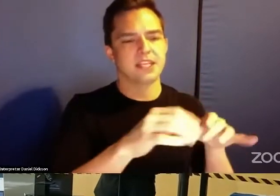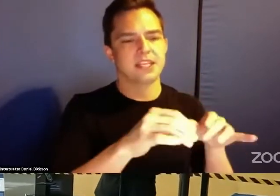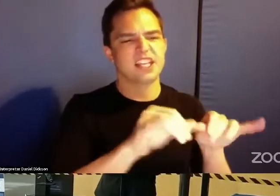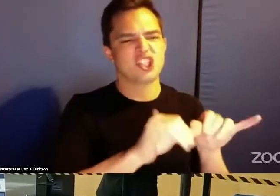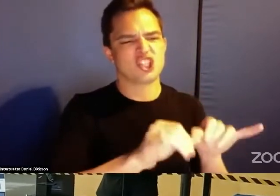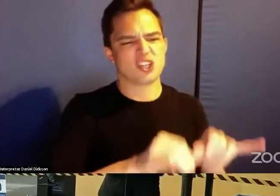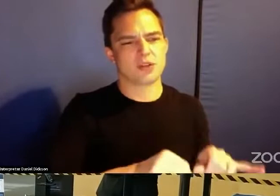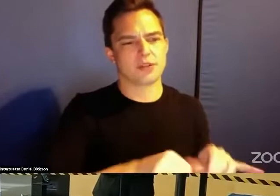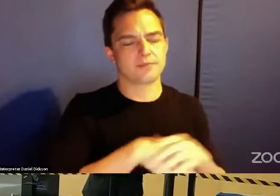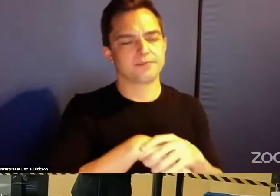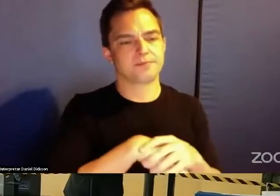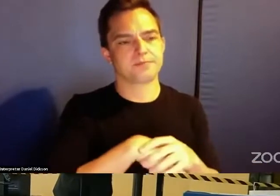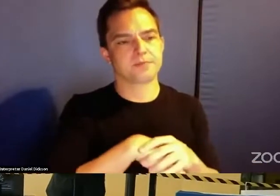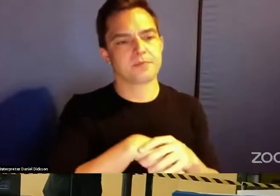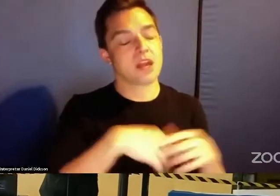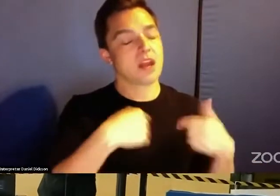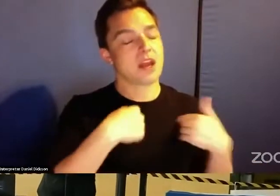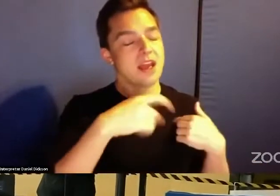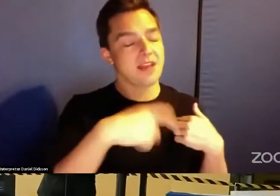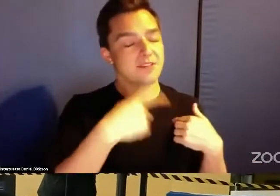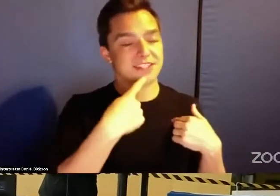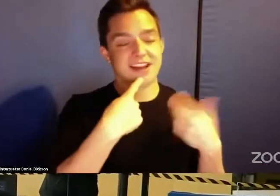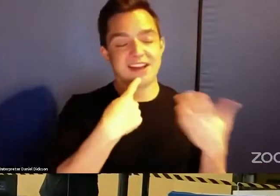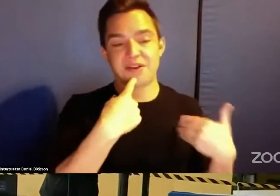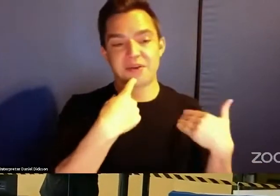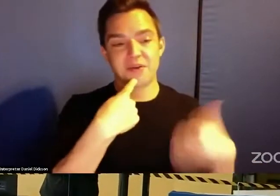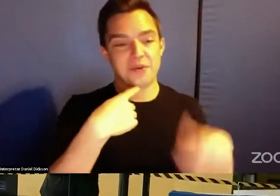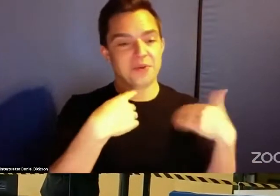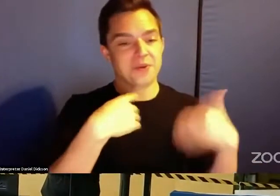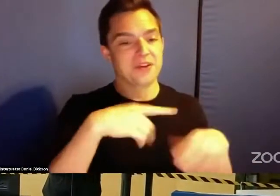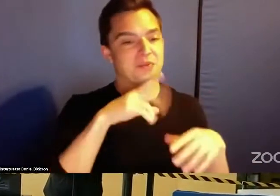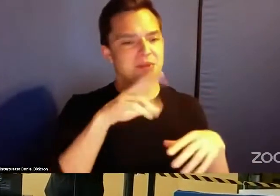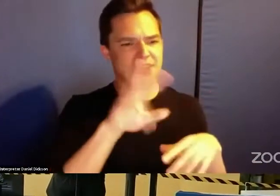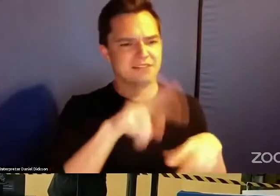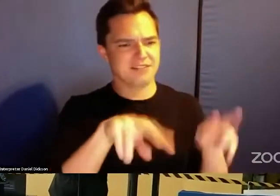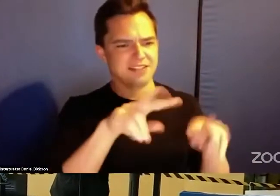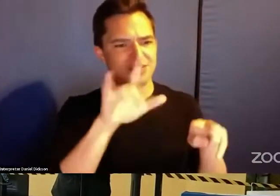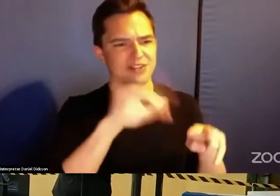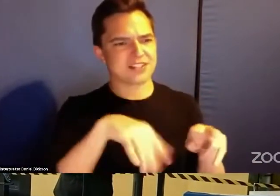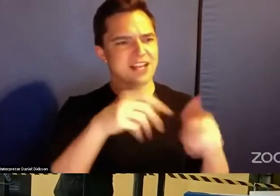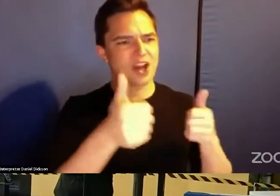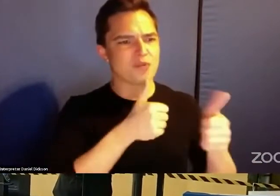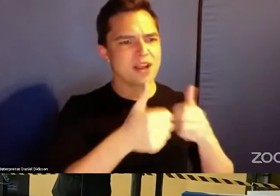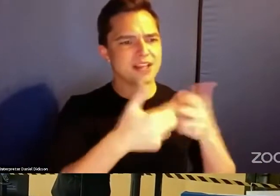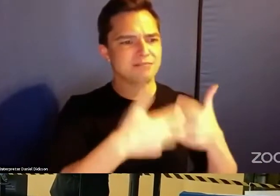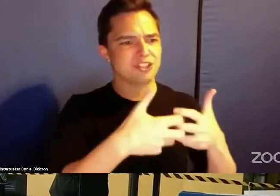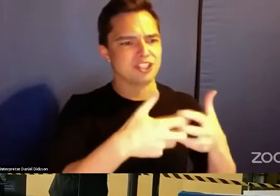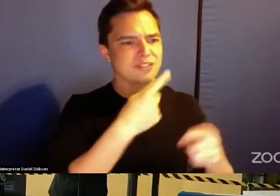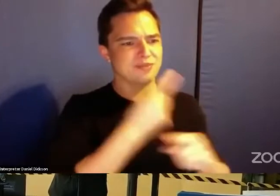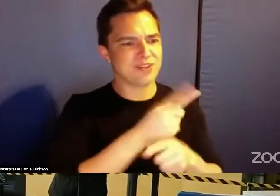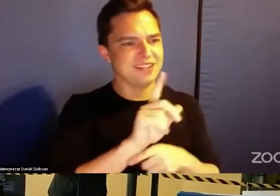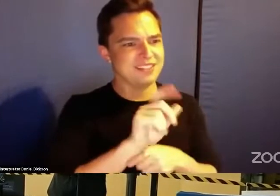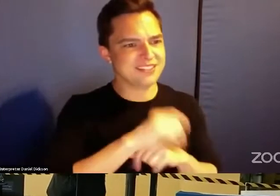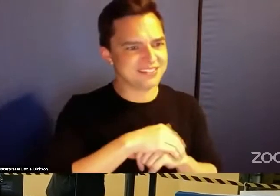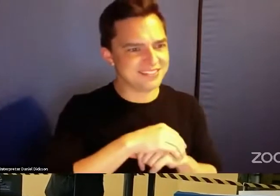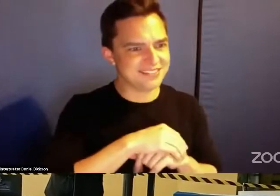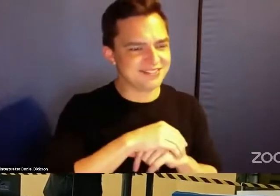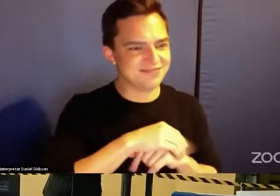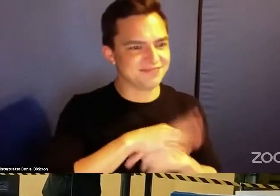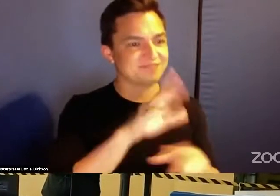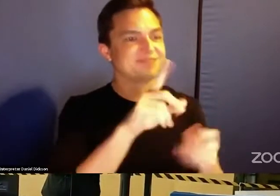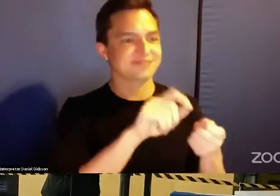to say, it really does look like a race machine, doesn't it? Particularly in comparison